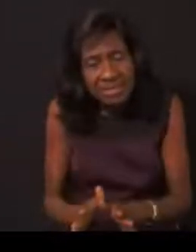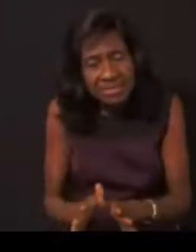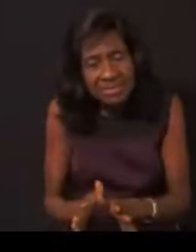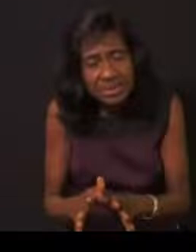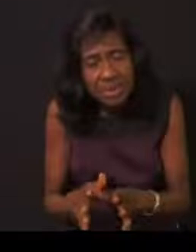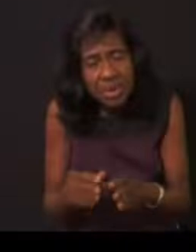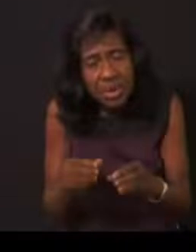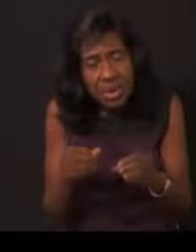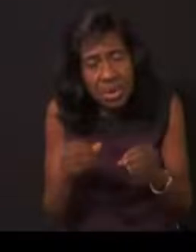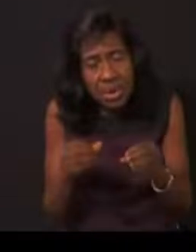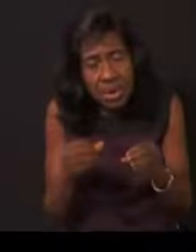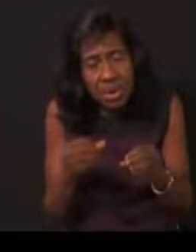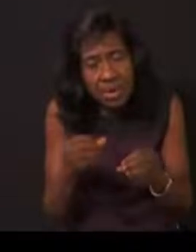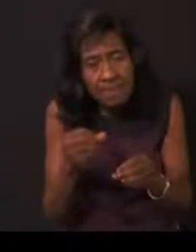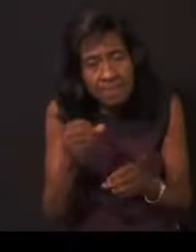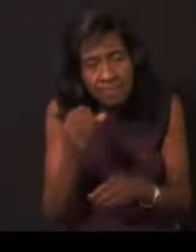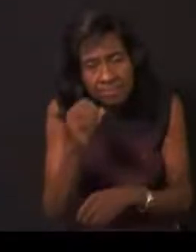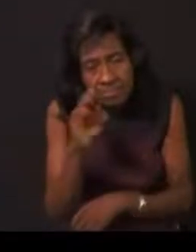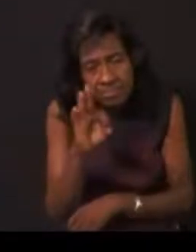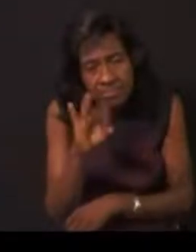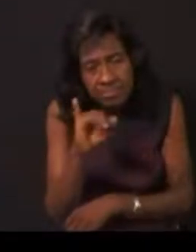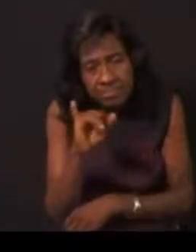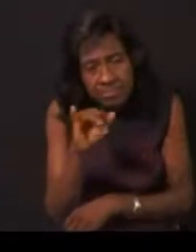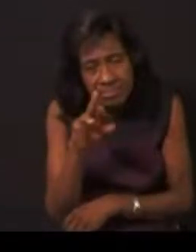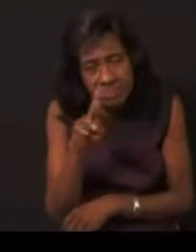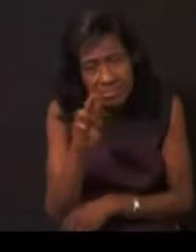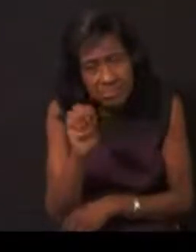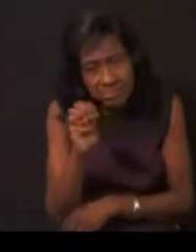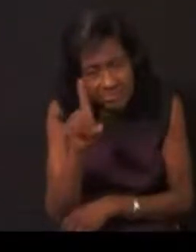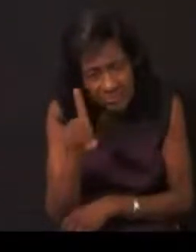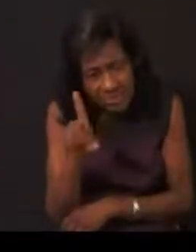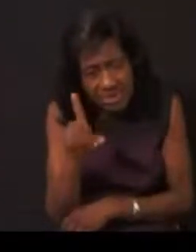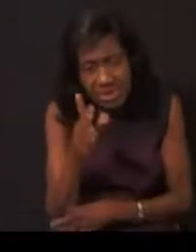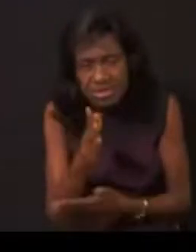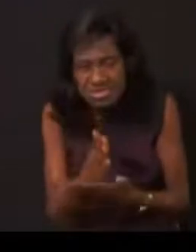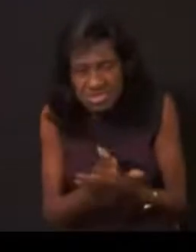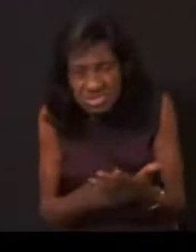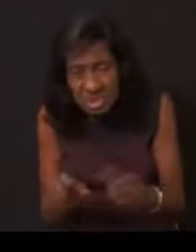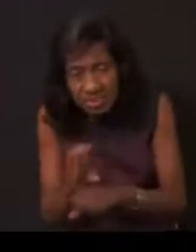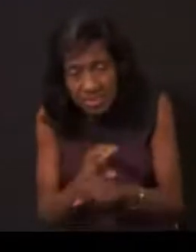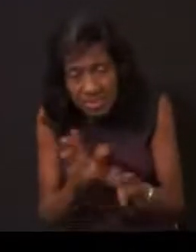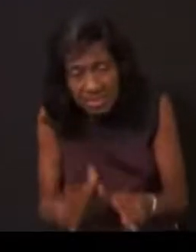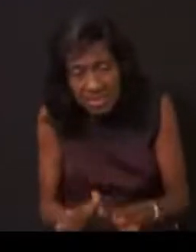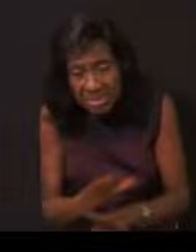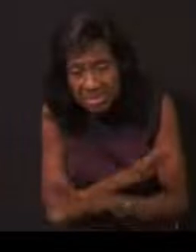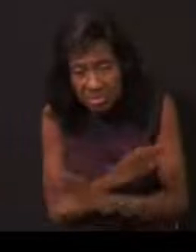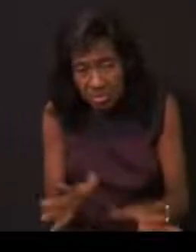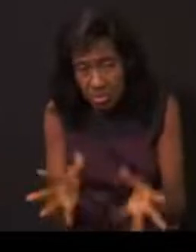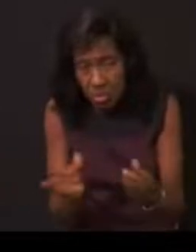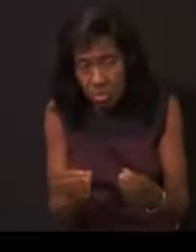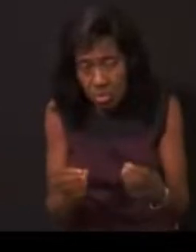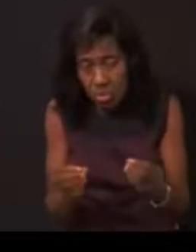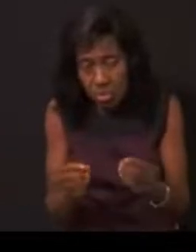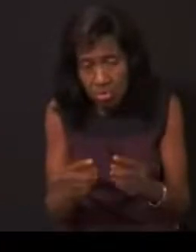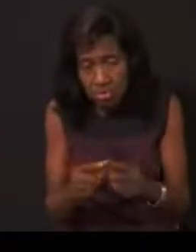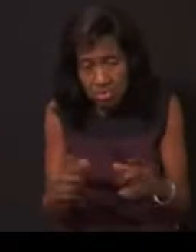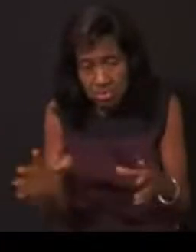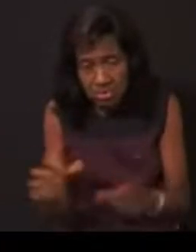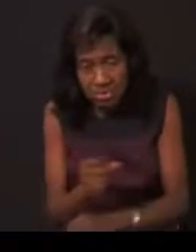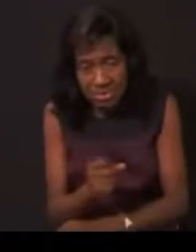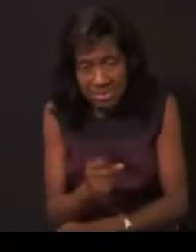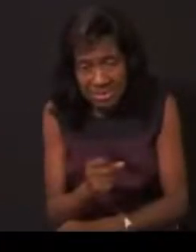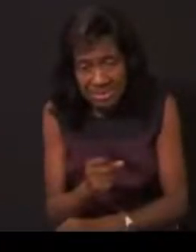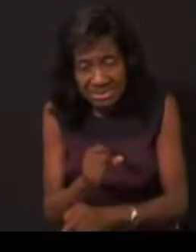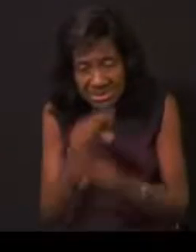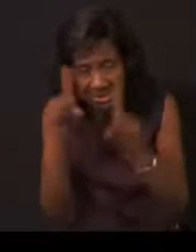that you mentioned who have opted not to take the test because they do not wish to get vaccinated and they do